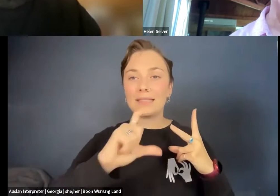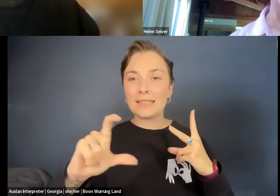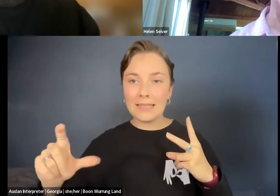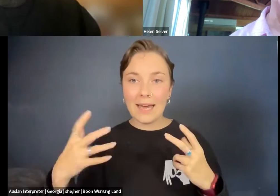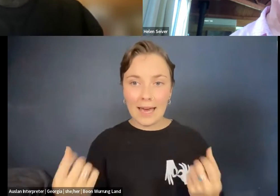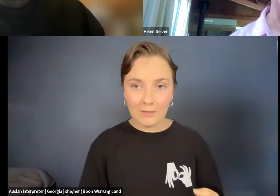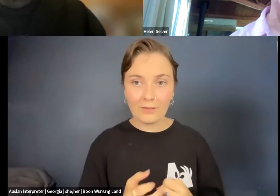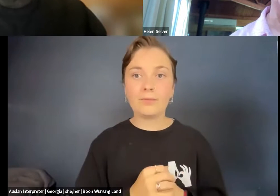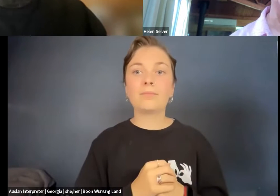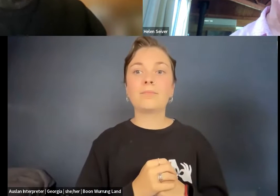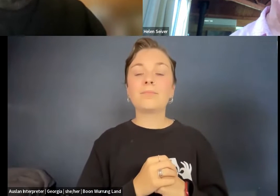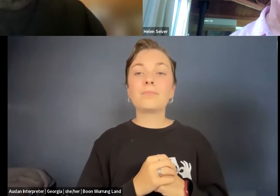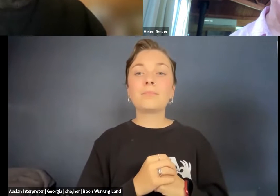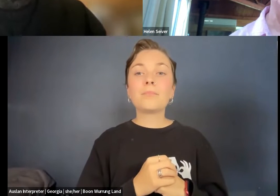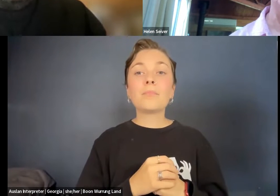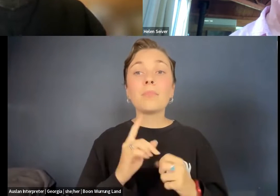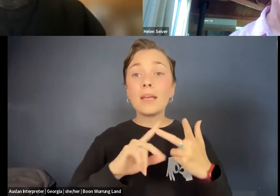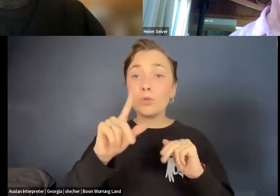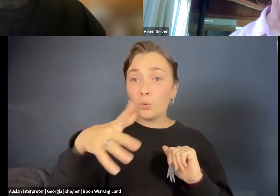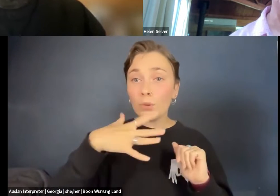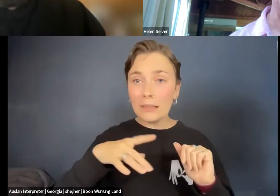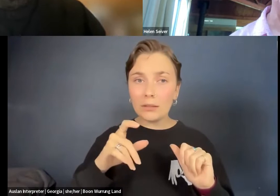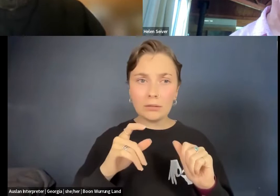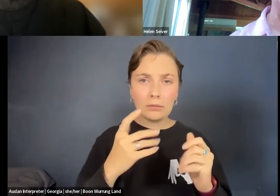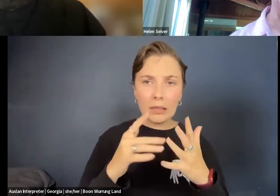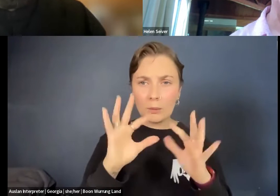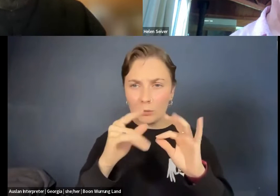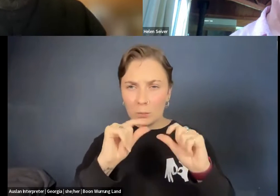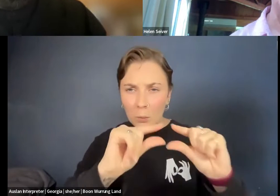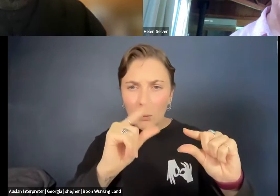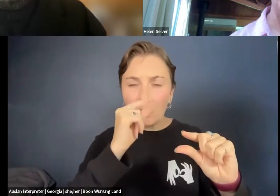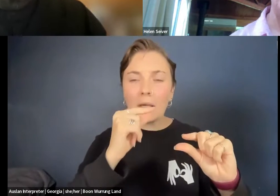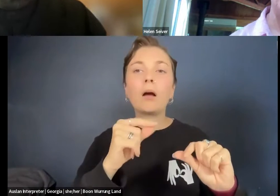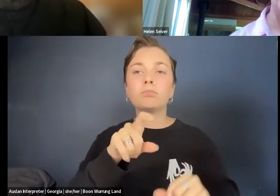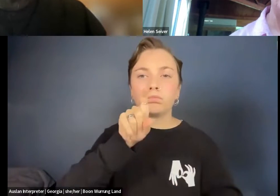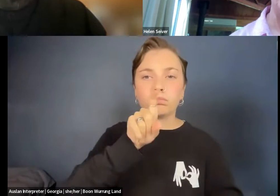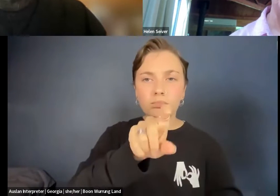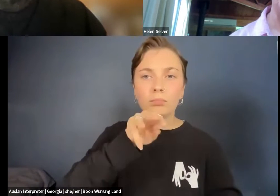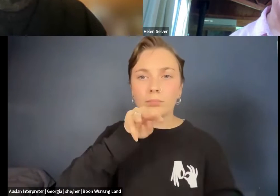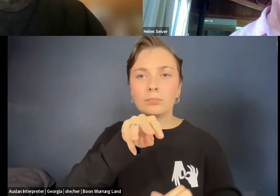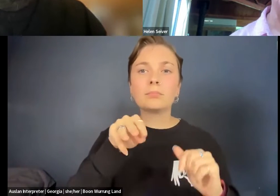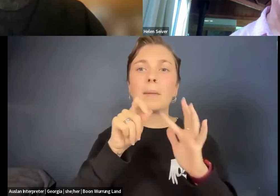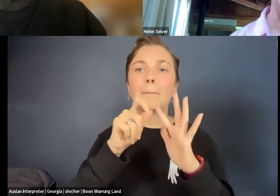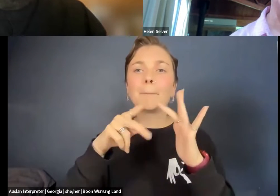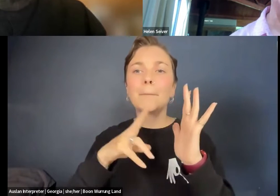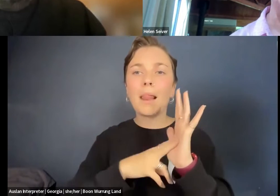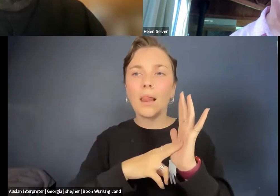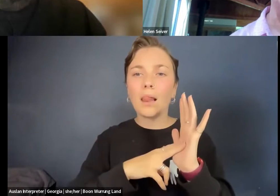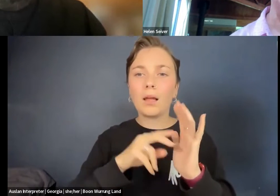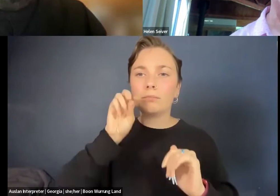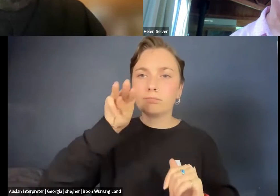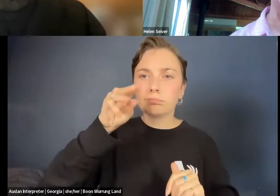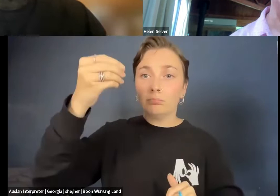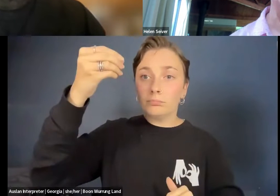also available. If you need to enlarge the view of the Auslan interpreters, you can pin their video. There's a